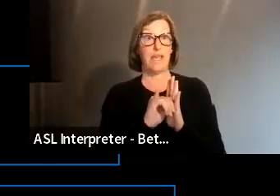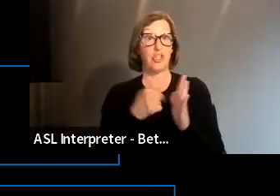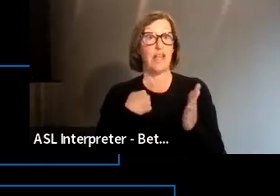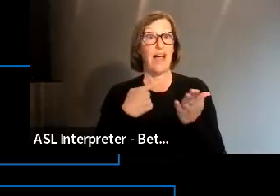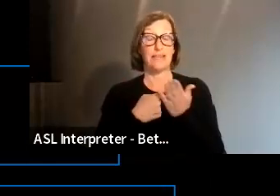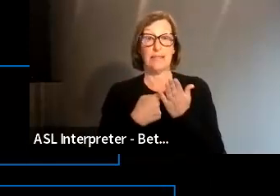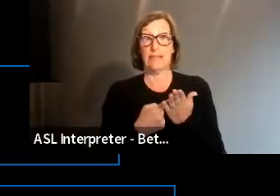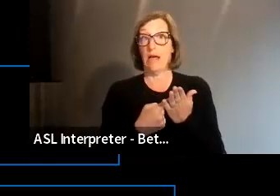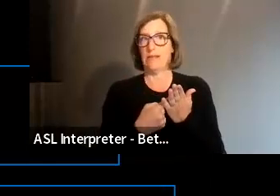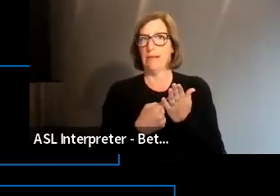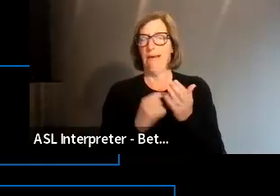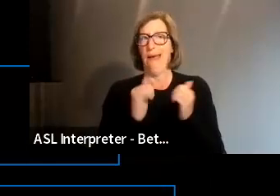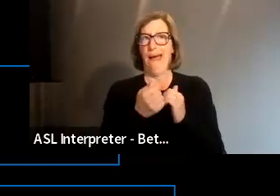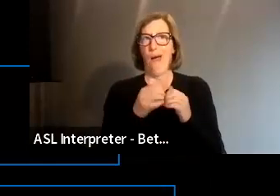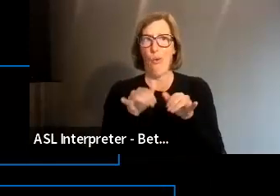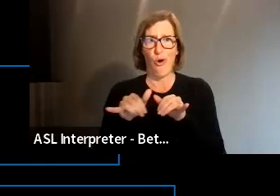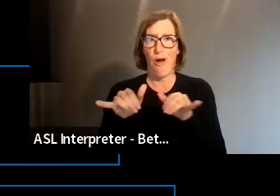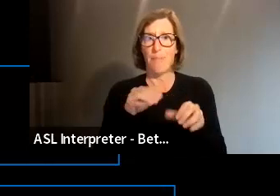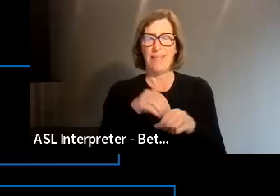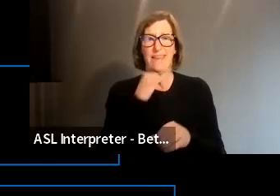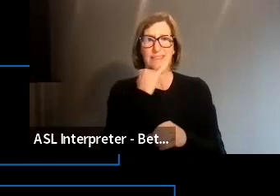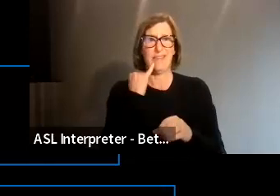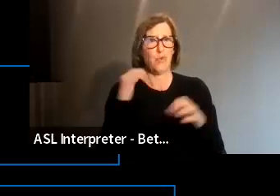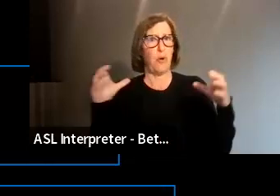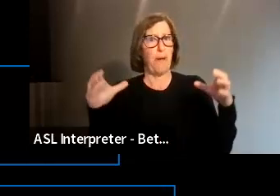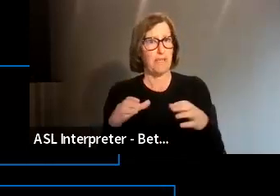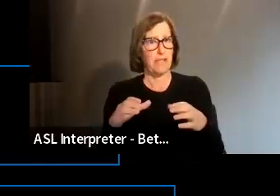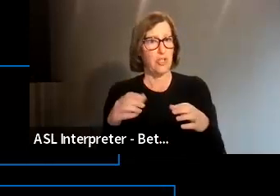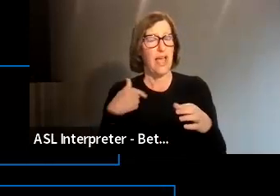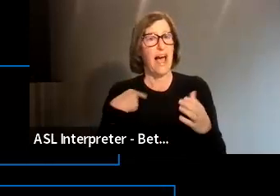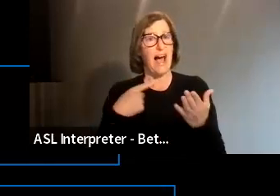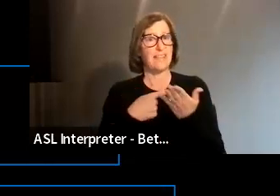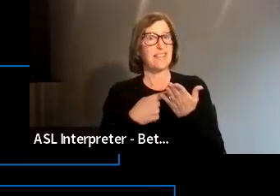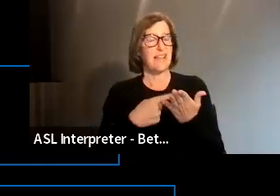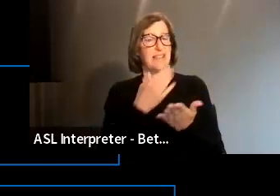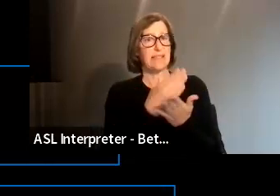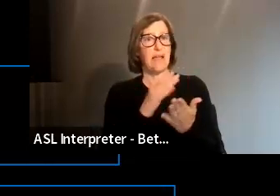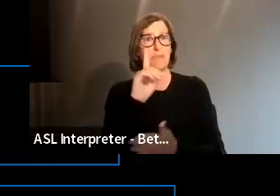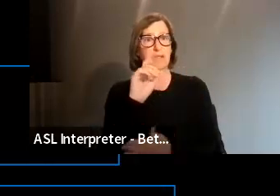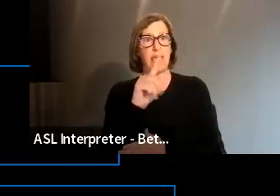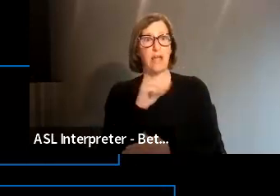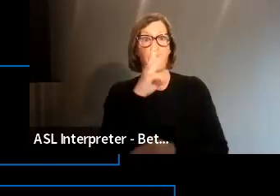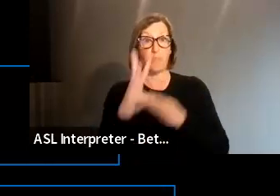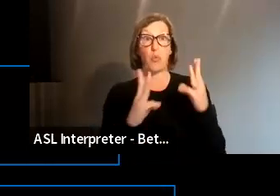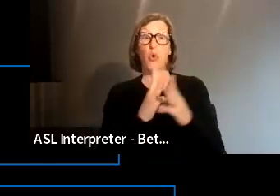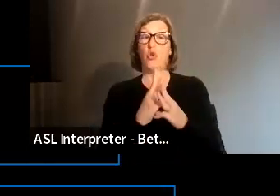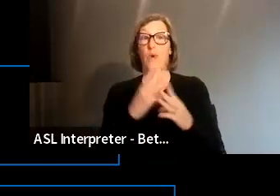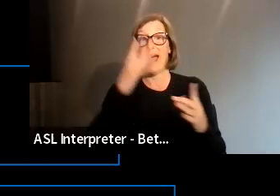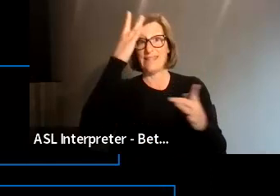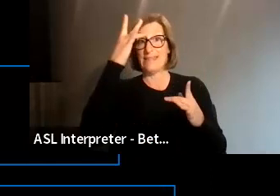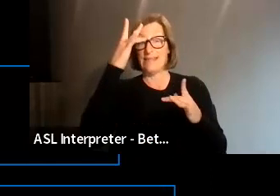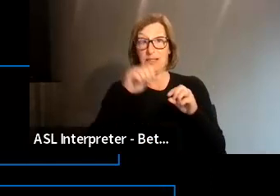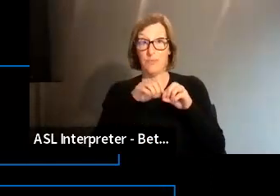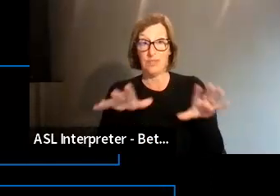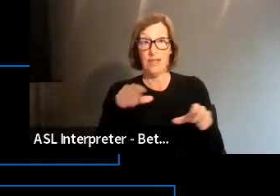of FAM161A in the Israeli population. I will present some data which are worldwide disease prevalence that was published in